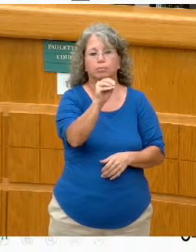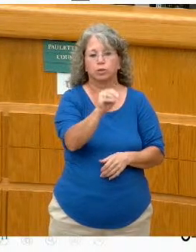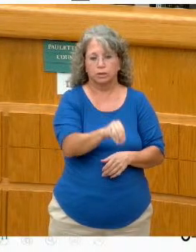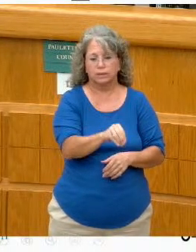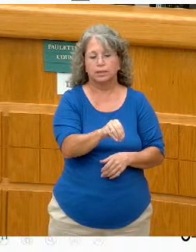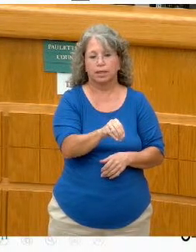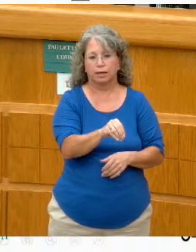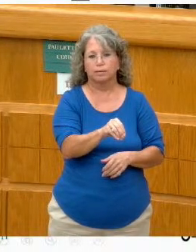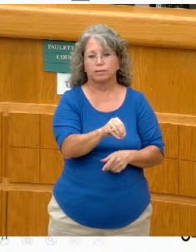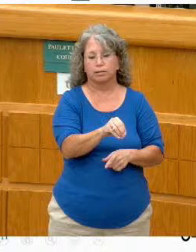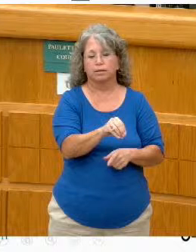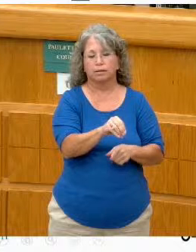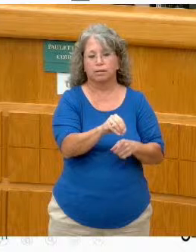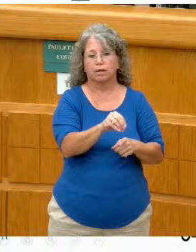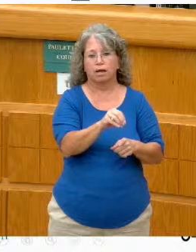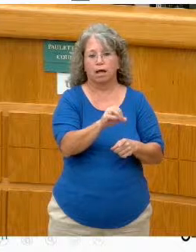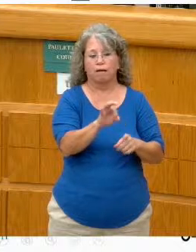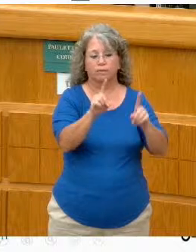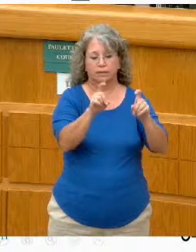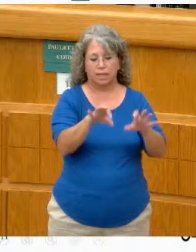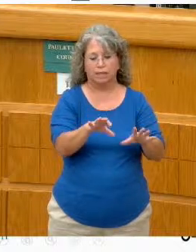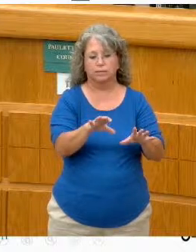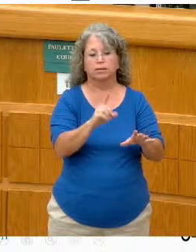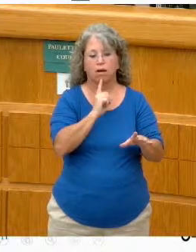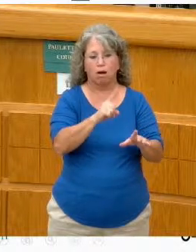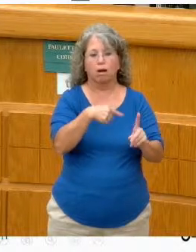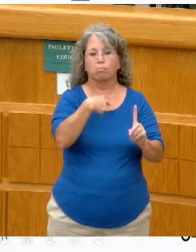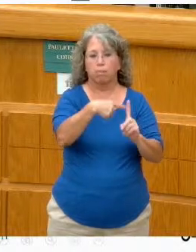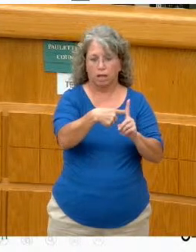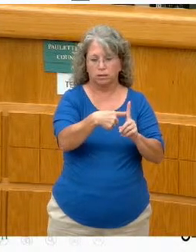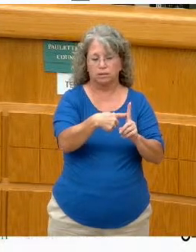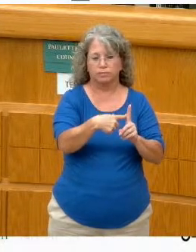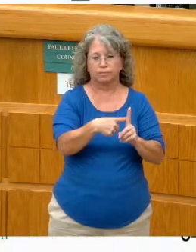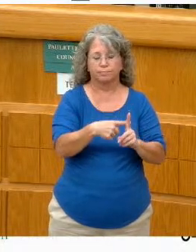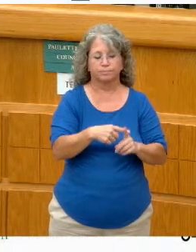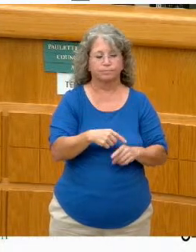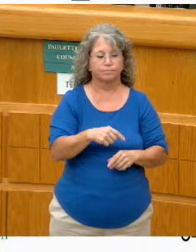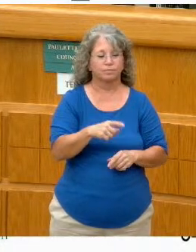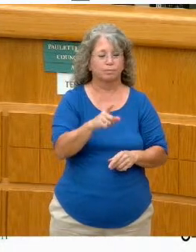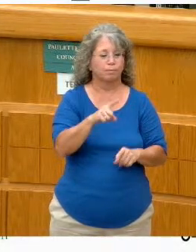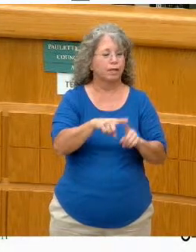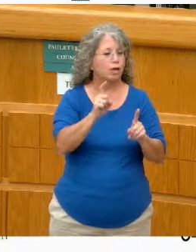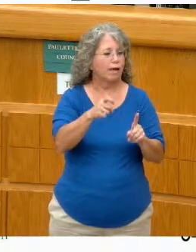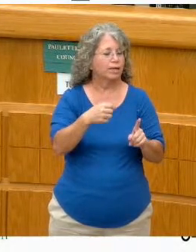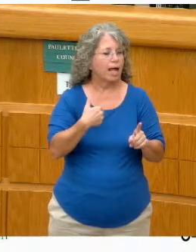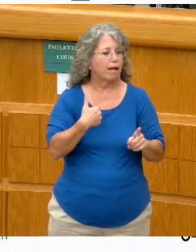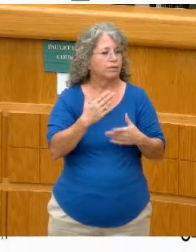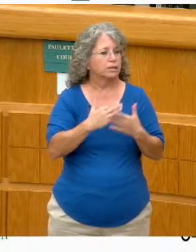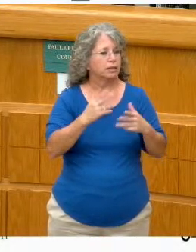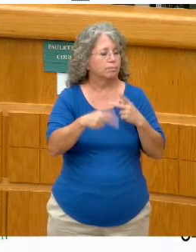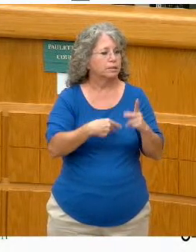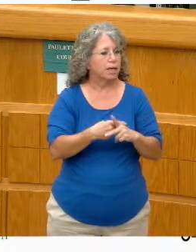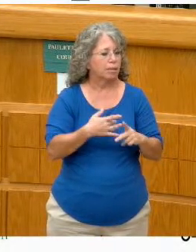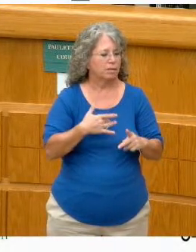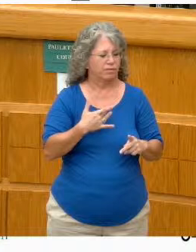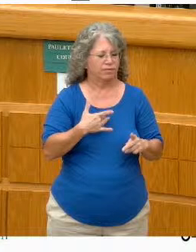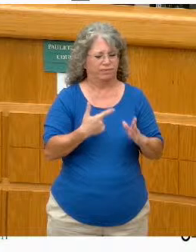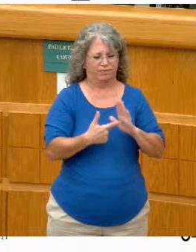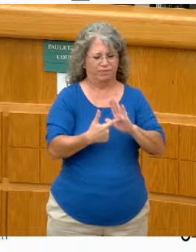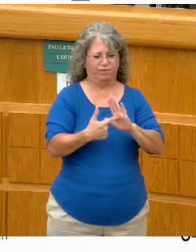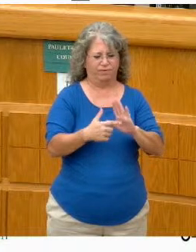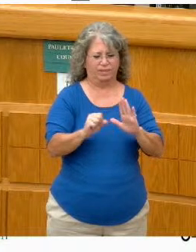to qualify to get this testing. And so what this means is that 29% of people that have symptoms